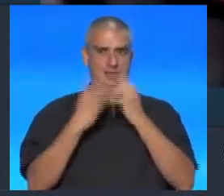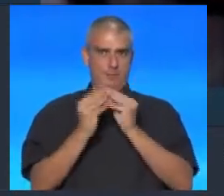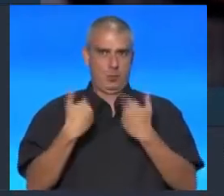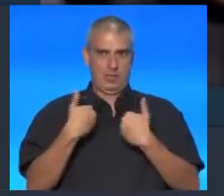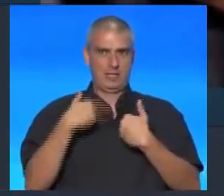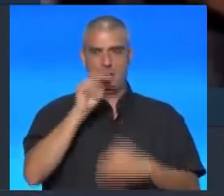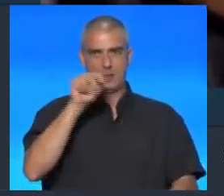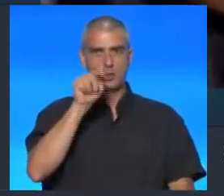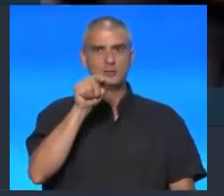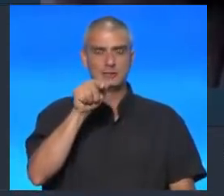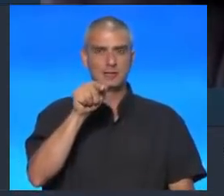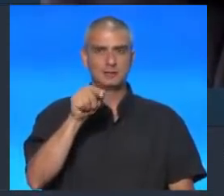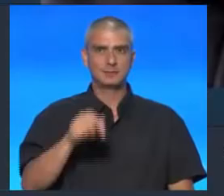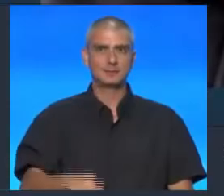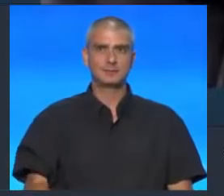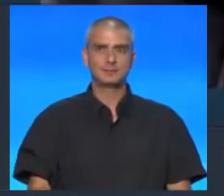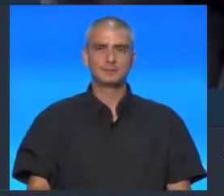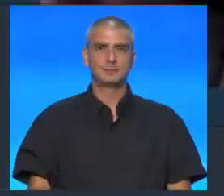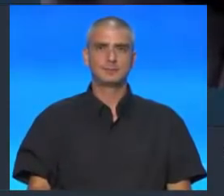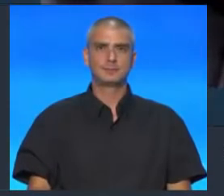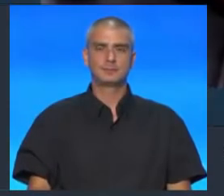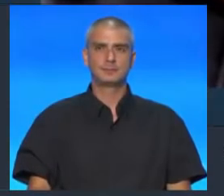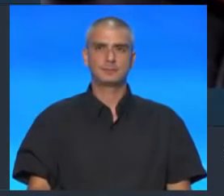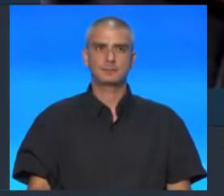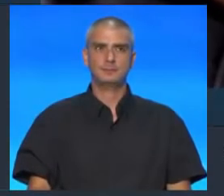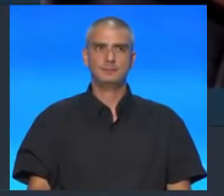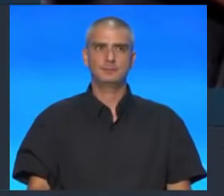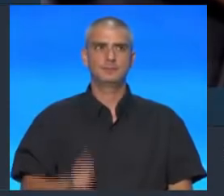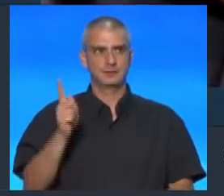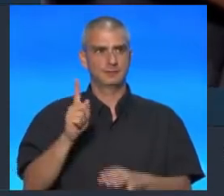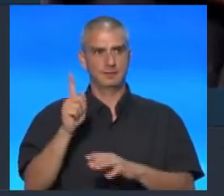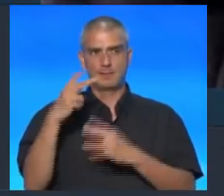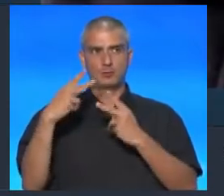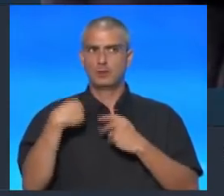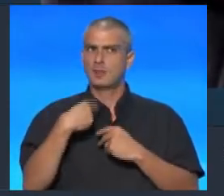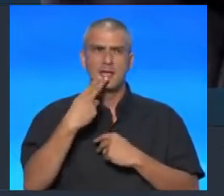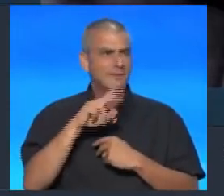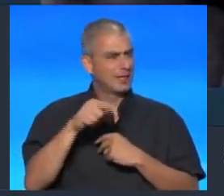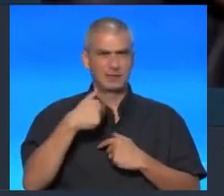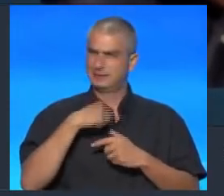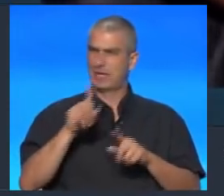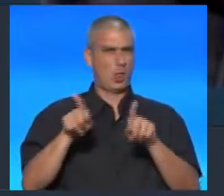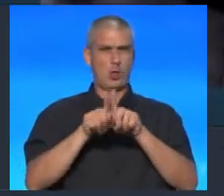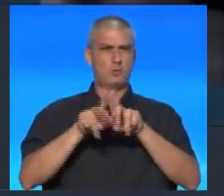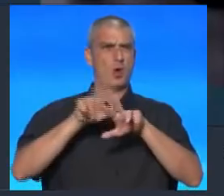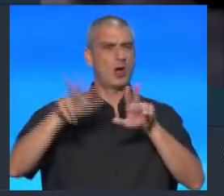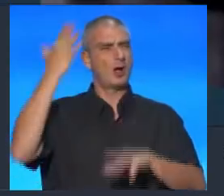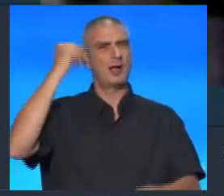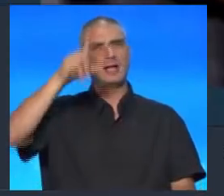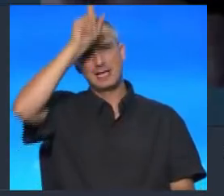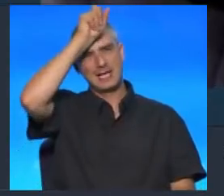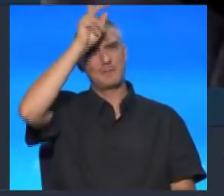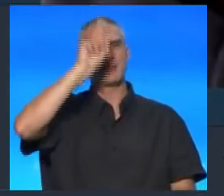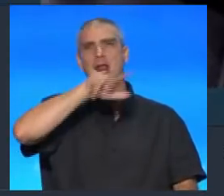and discussed this with me, and they've, you know, and have been afraid, and I've assured them that this is not Germany in